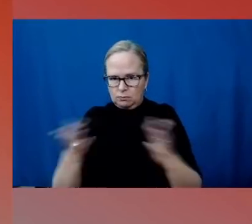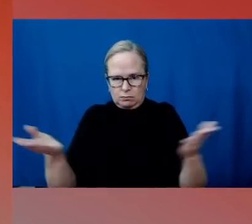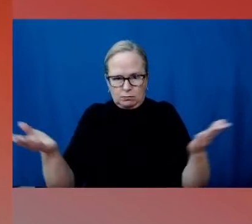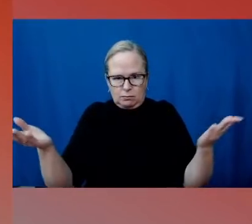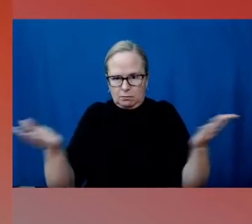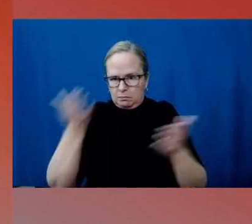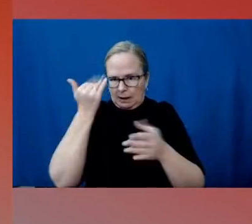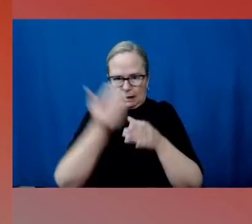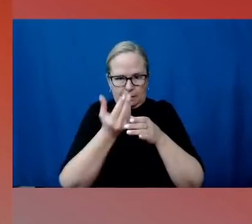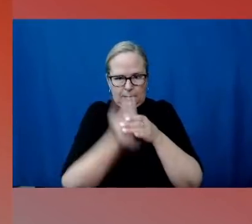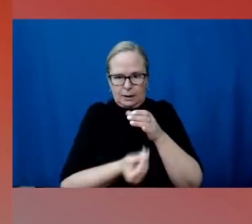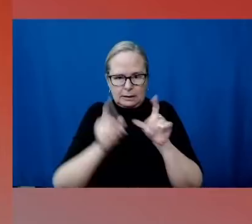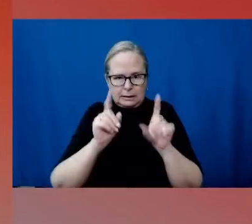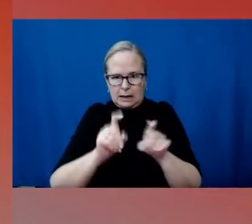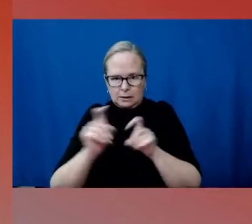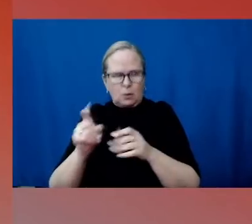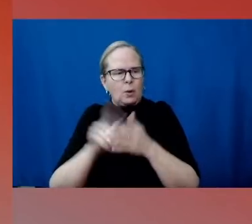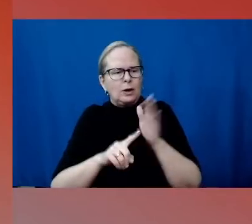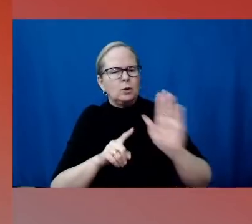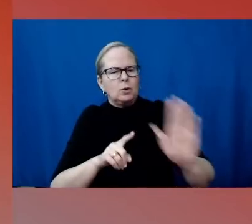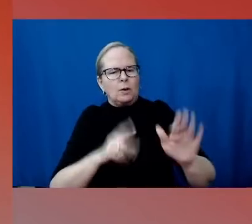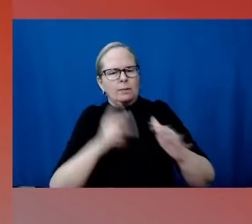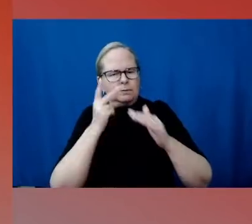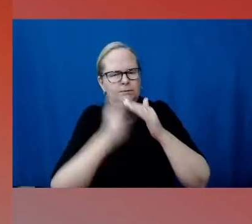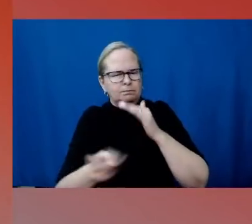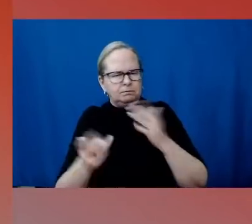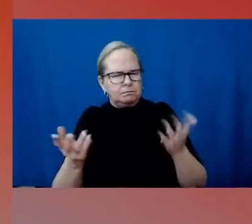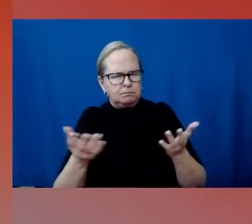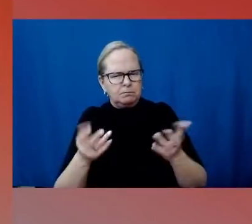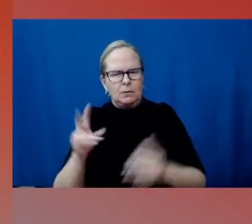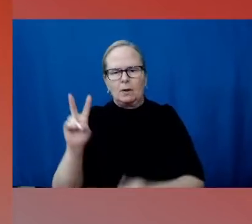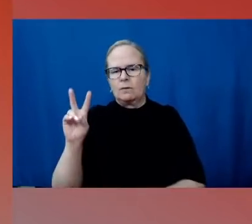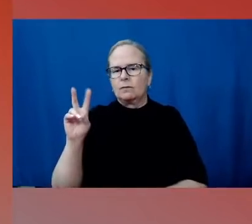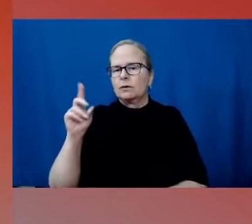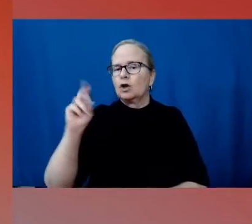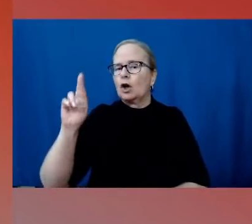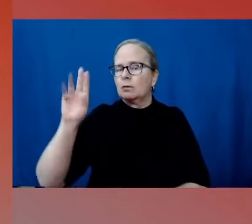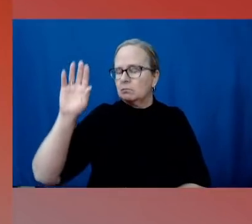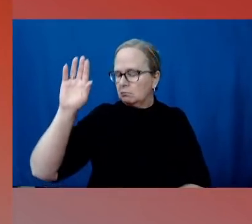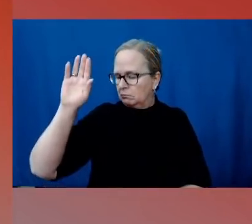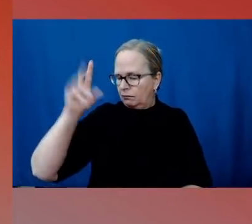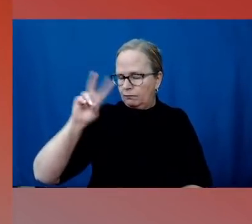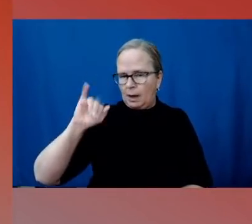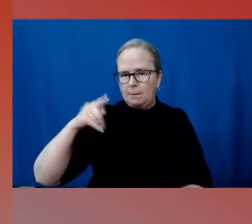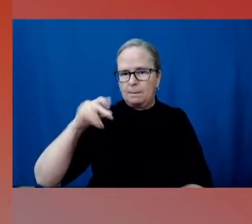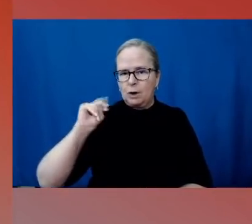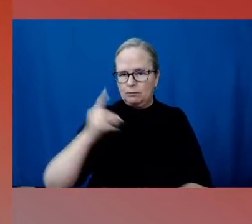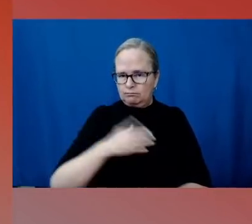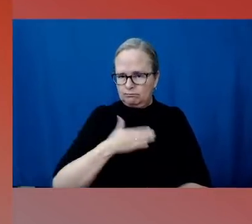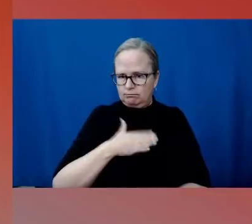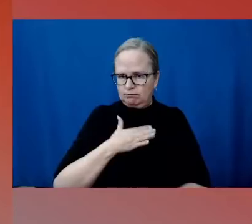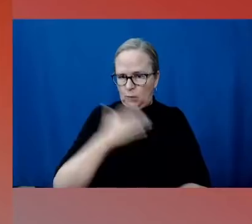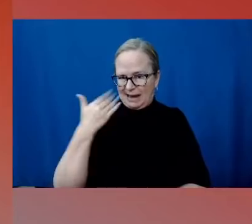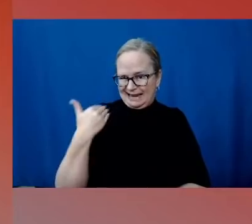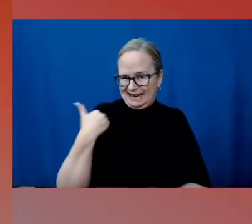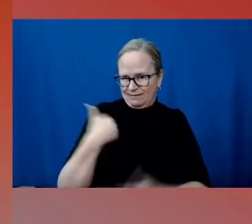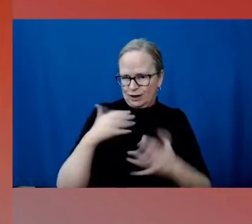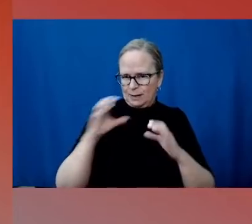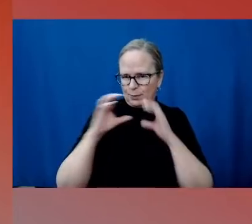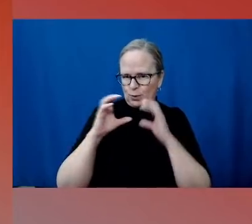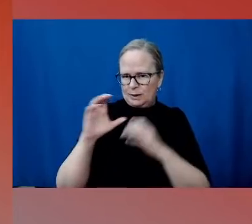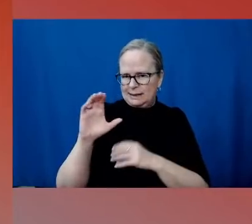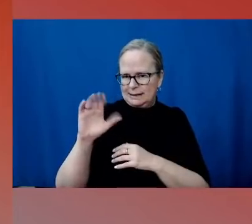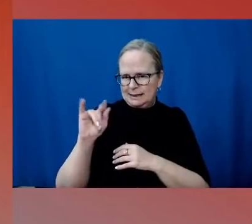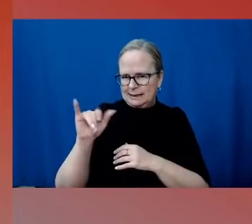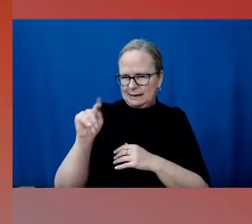in the community with the lack of testing, but what do you guys think we will see happening? Can I start? Because I just did an interview with this on City